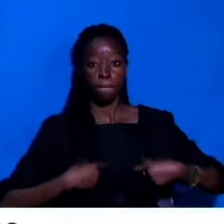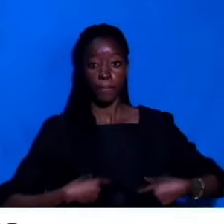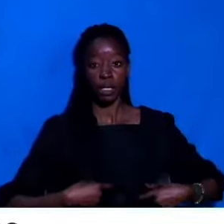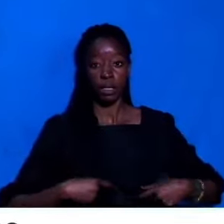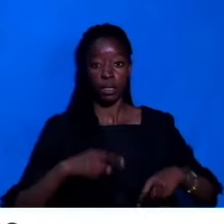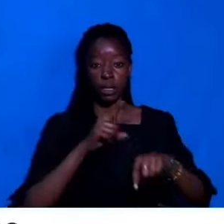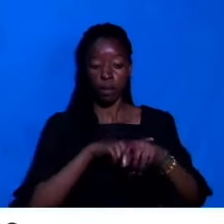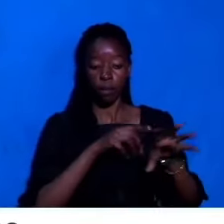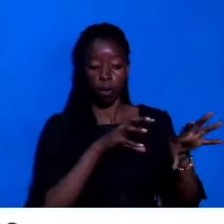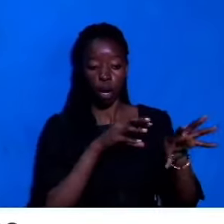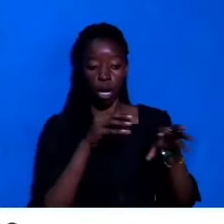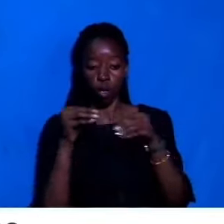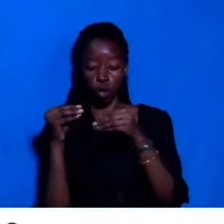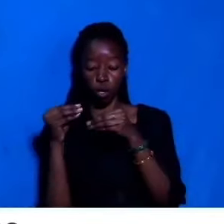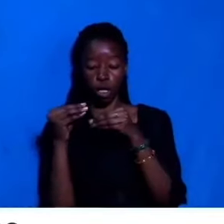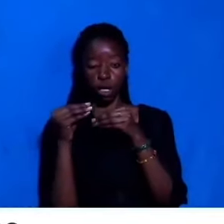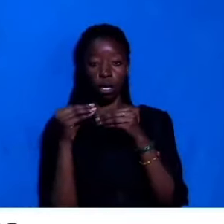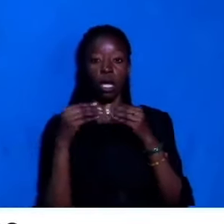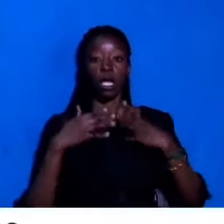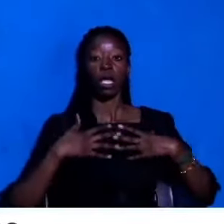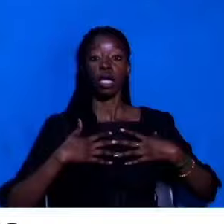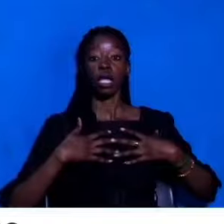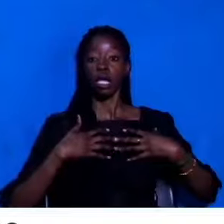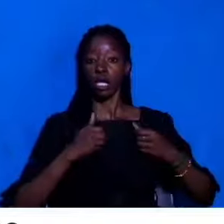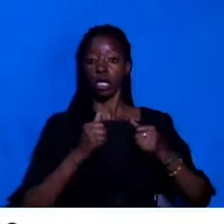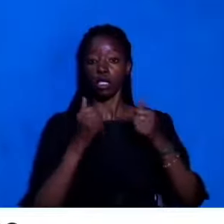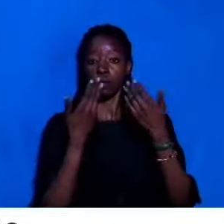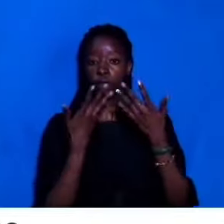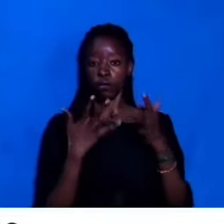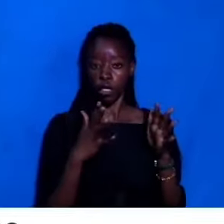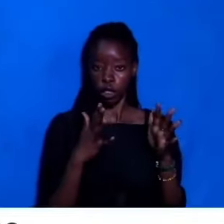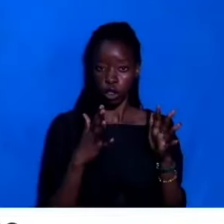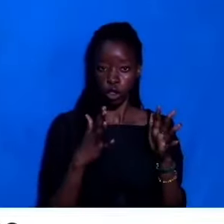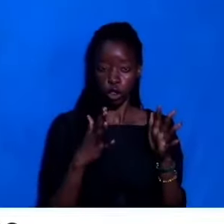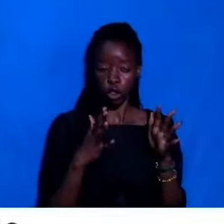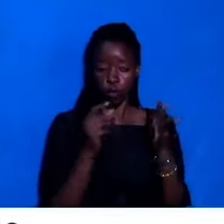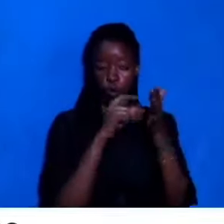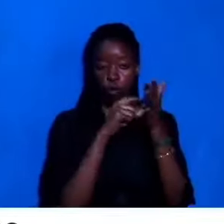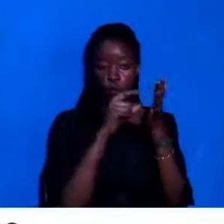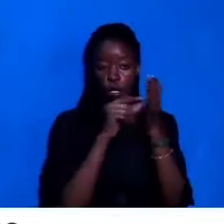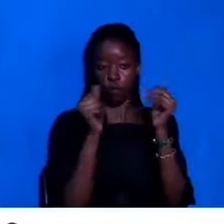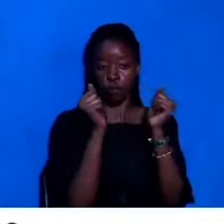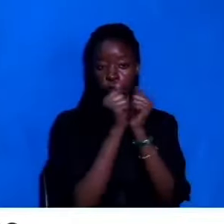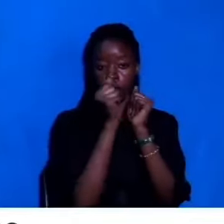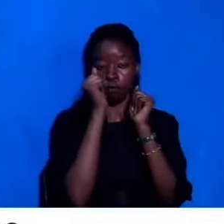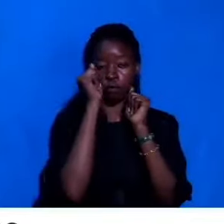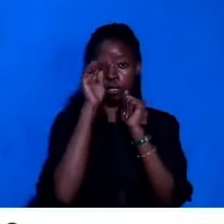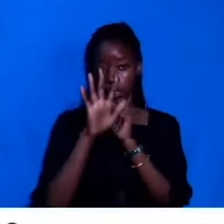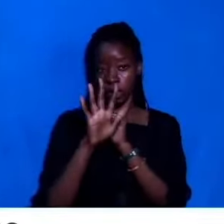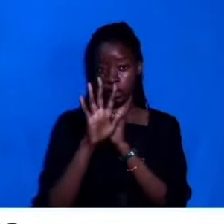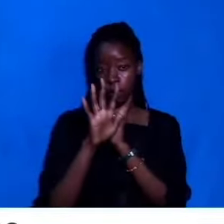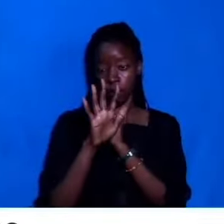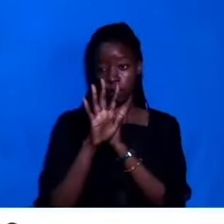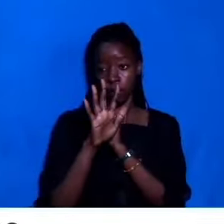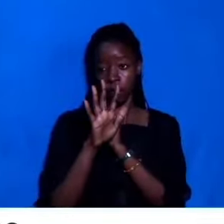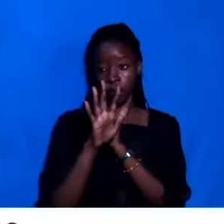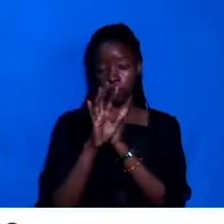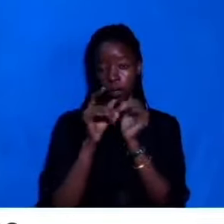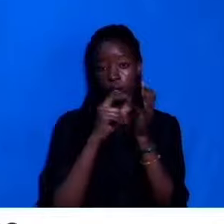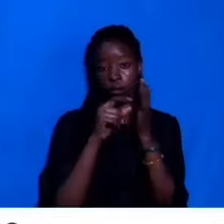journeyed, they were healed. I want to concentrate on verse 15 only. Verse 15 only.